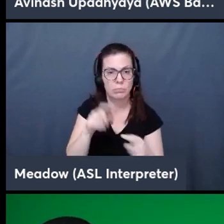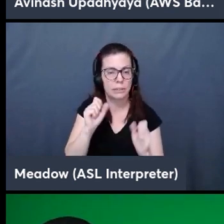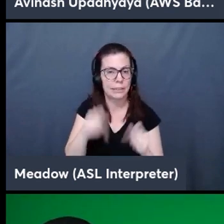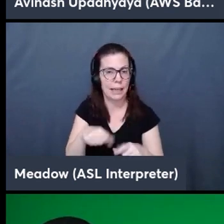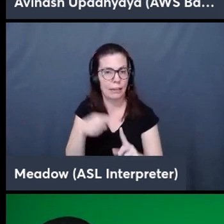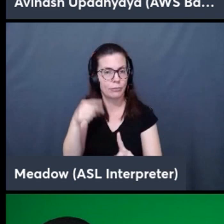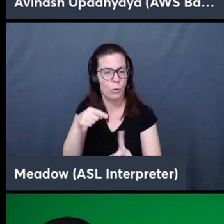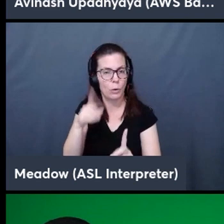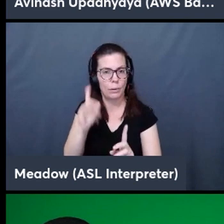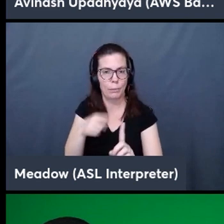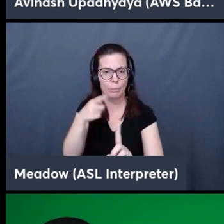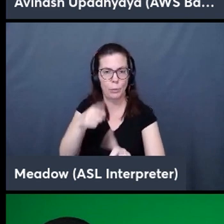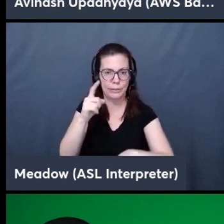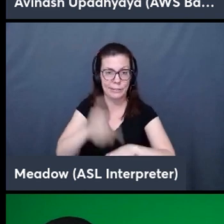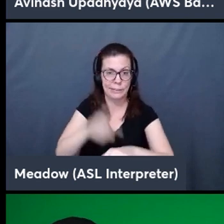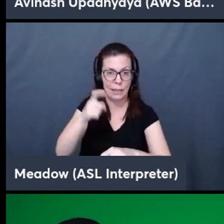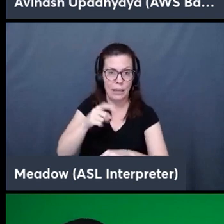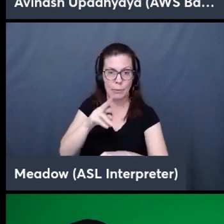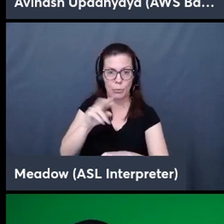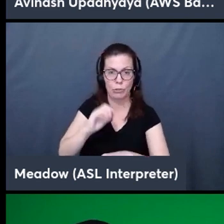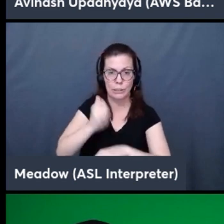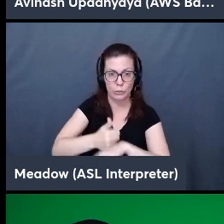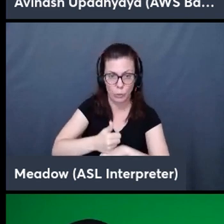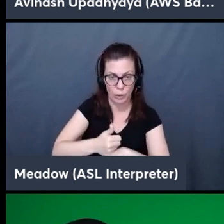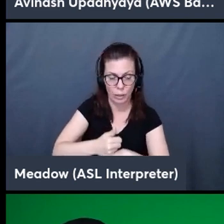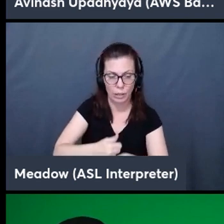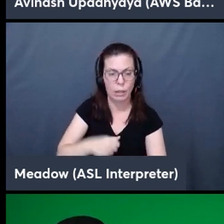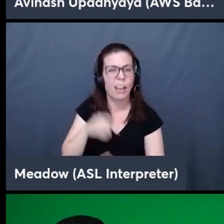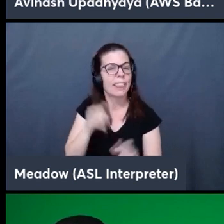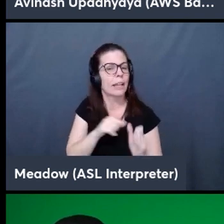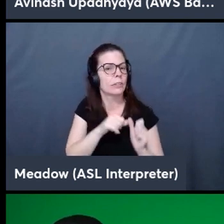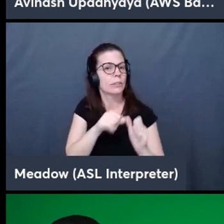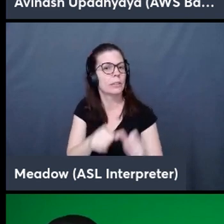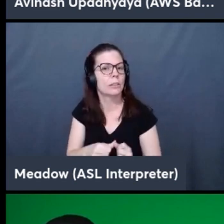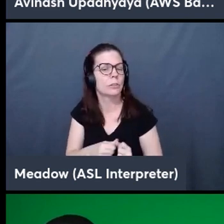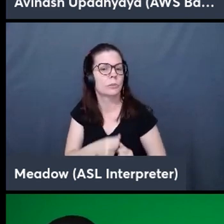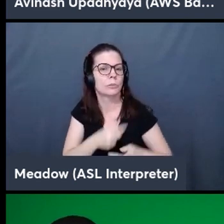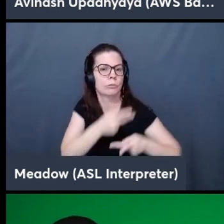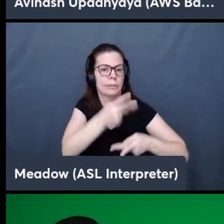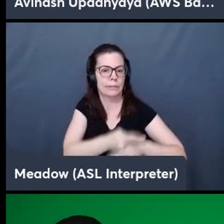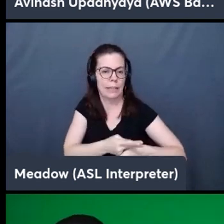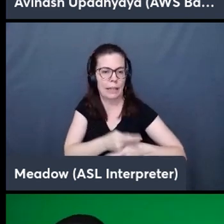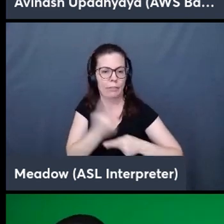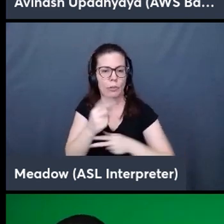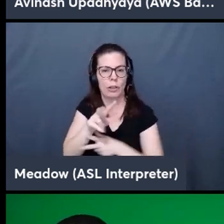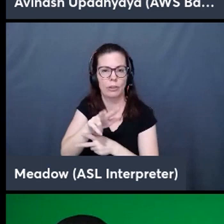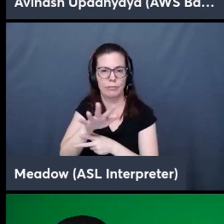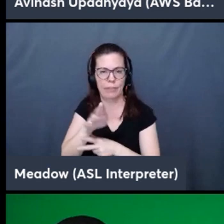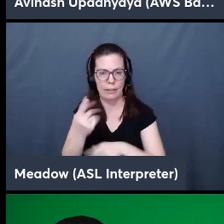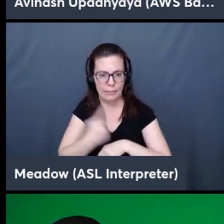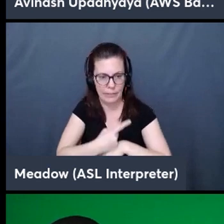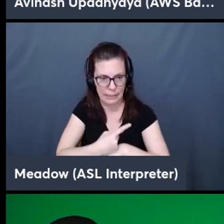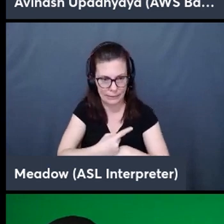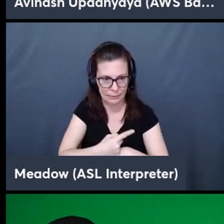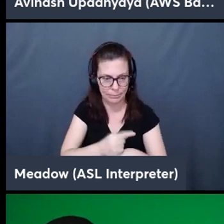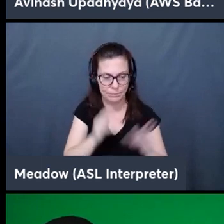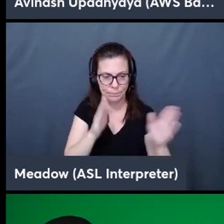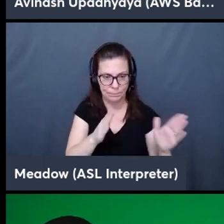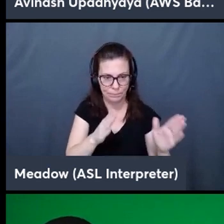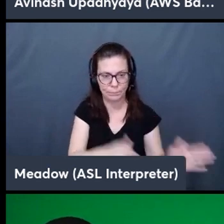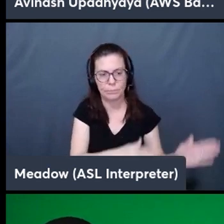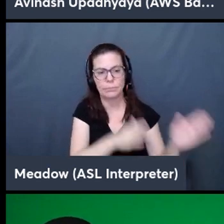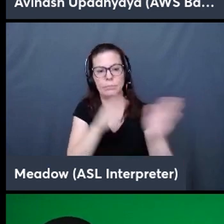point-in-time restore. These continuous backups are retained for 35-day period. The other option is to